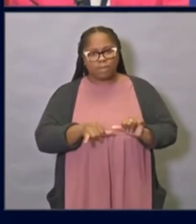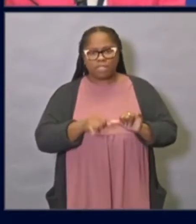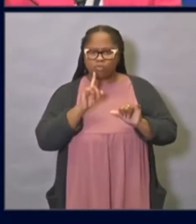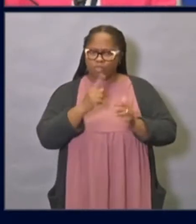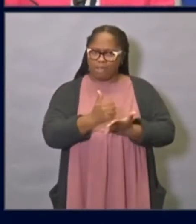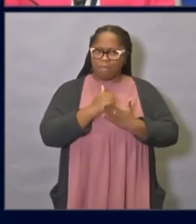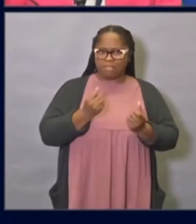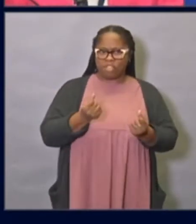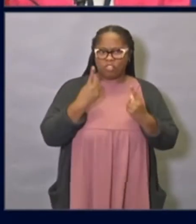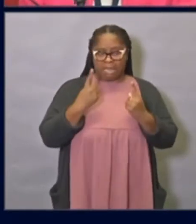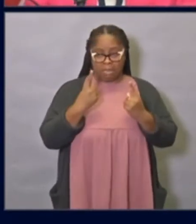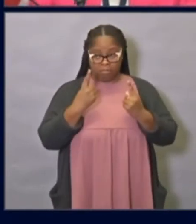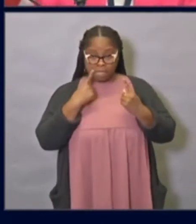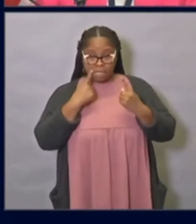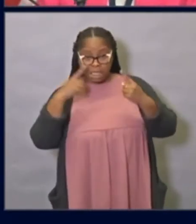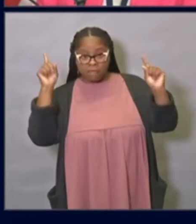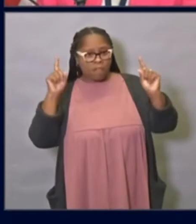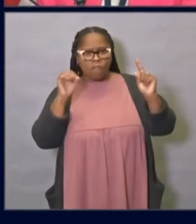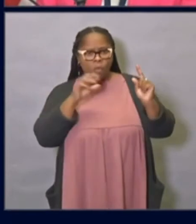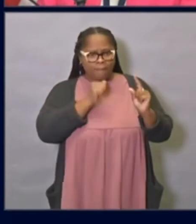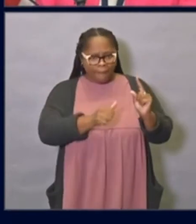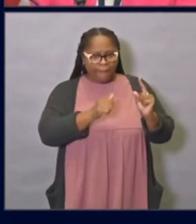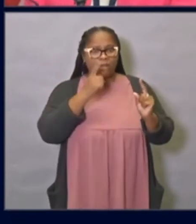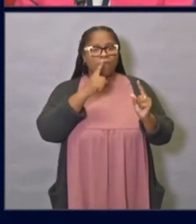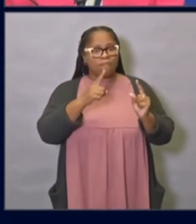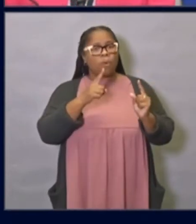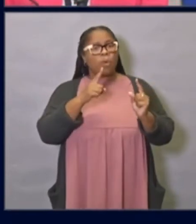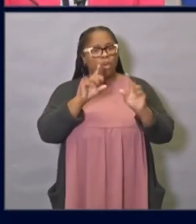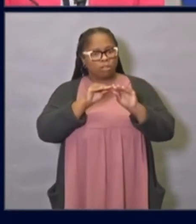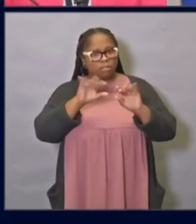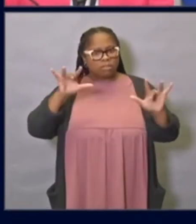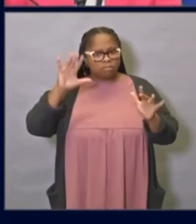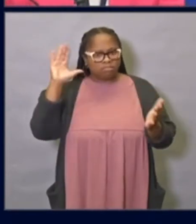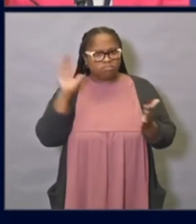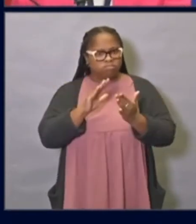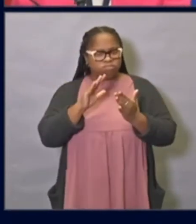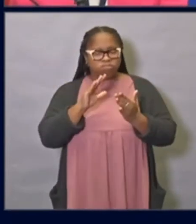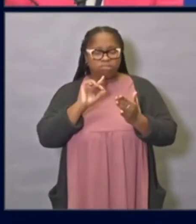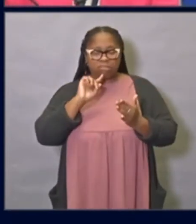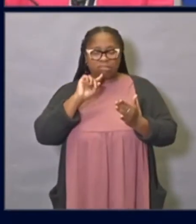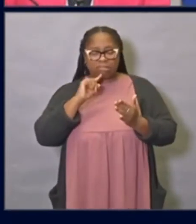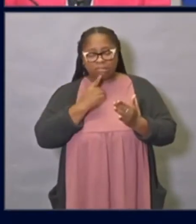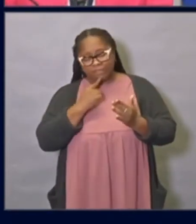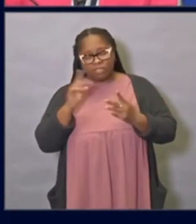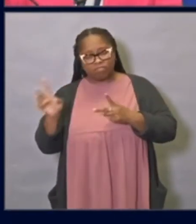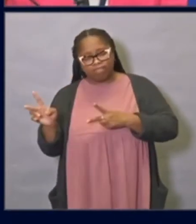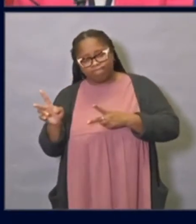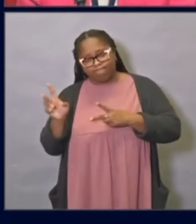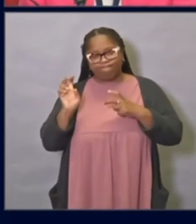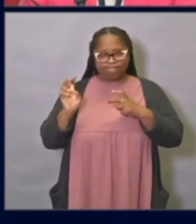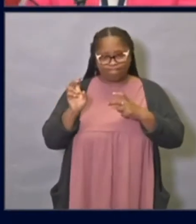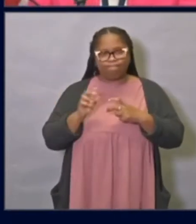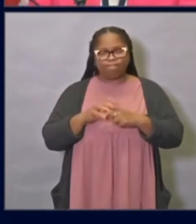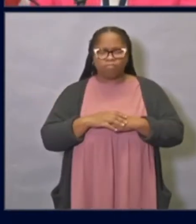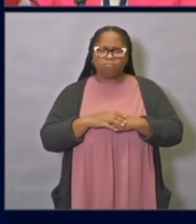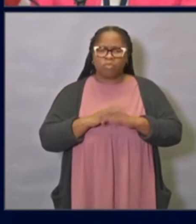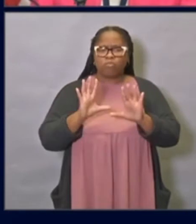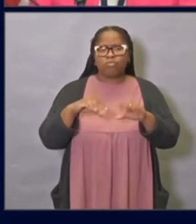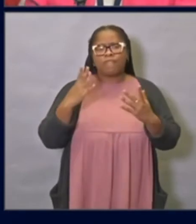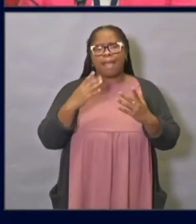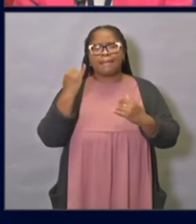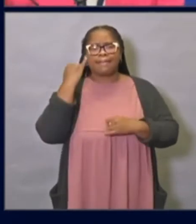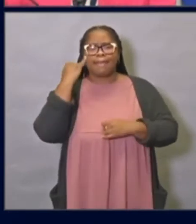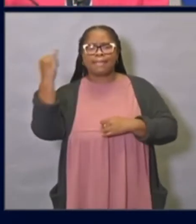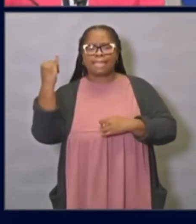doing at reducing the impact of illness severity with transmission of the virus. It paints a picture of how